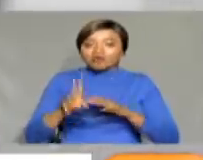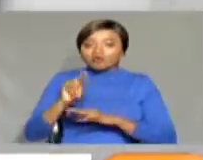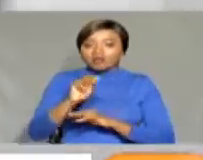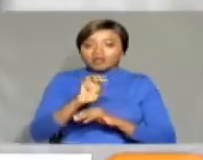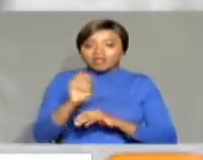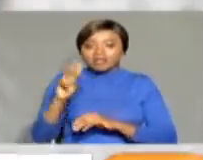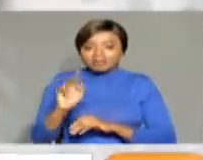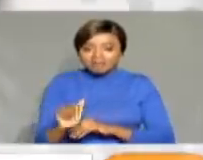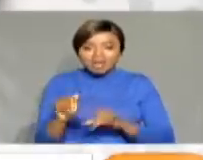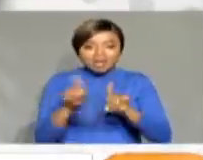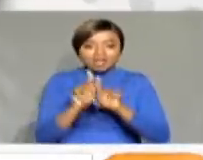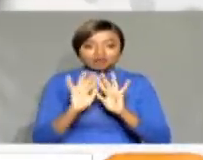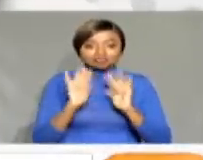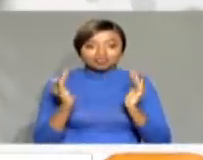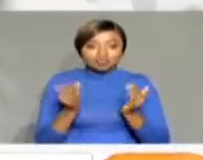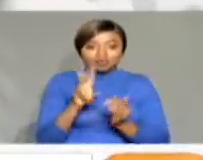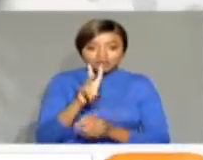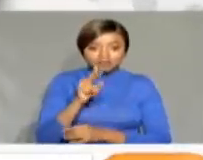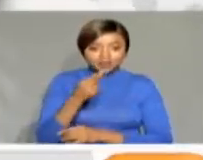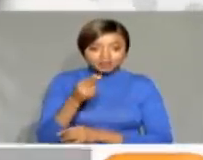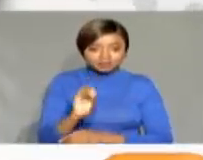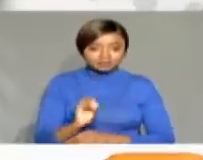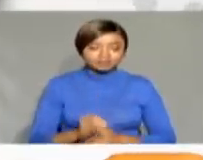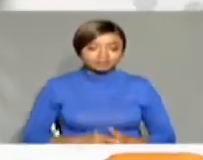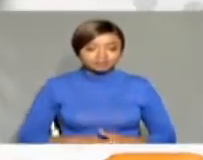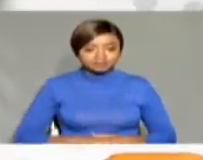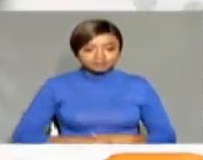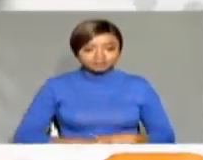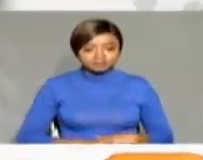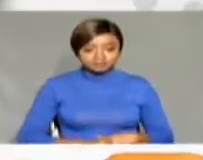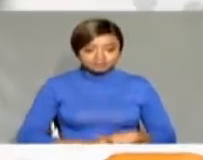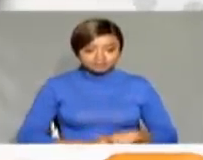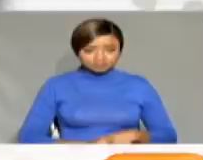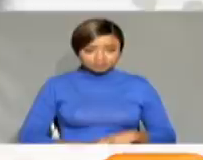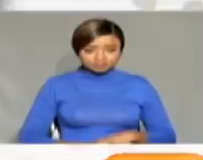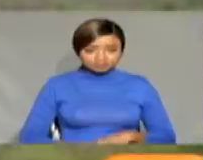Organization standards. Sam Ogina, Citizen TV, Nairobi.